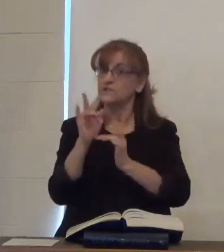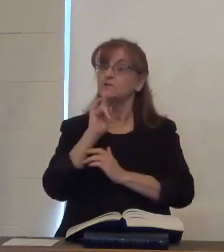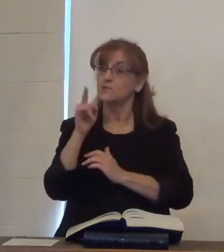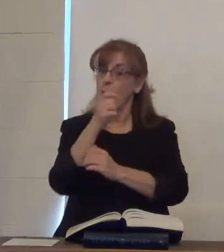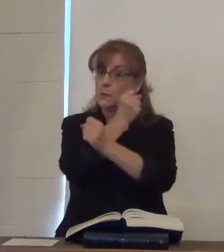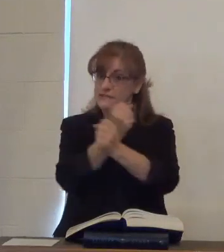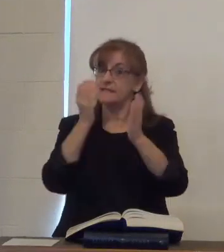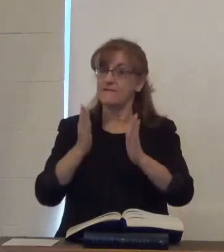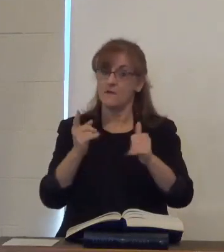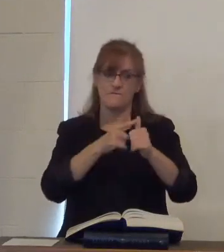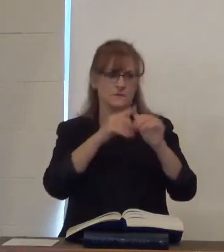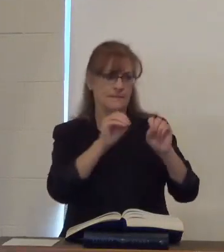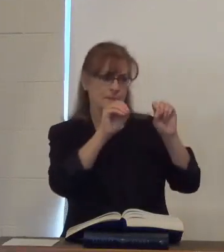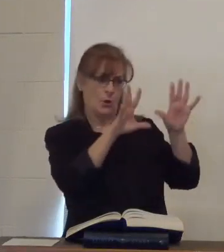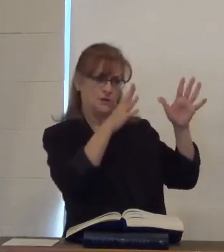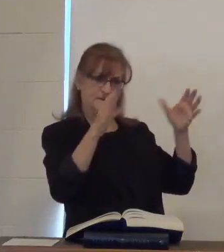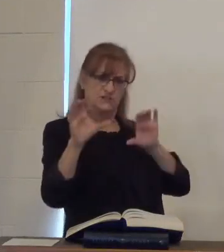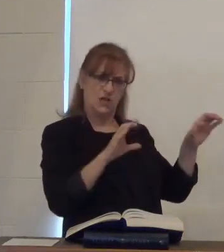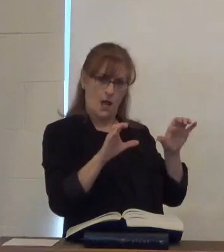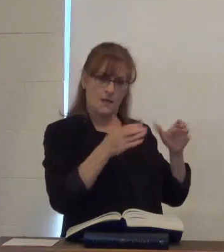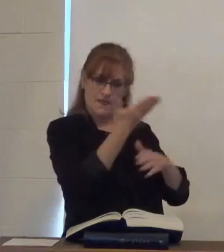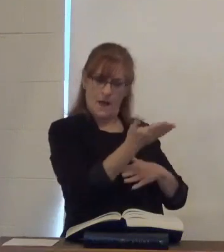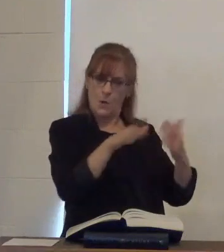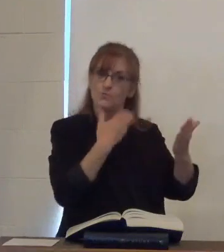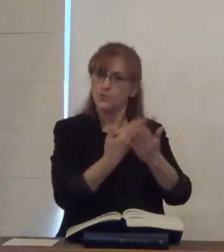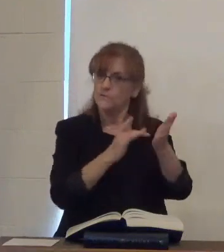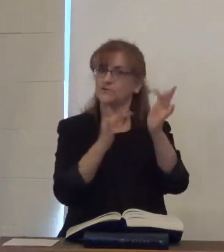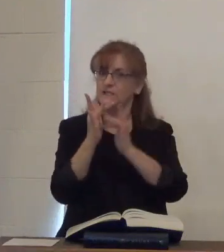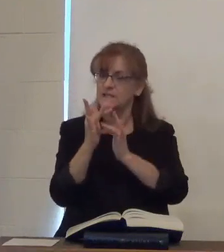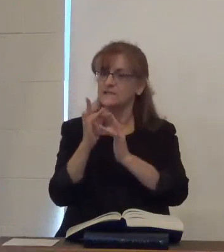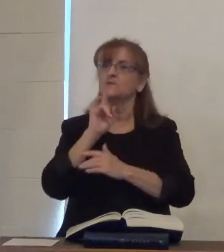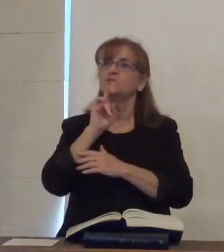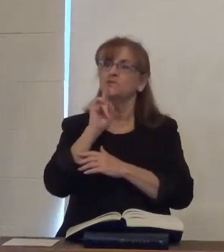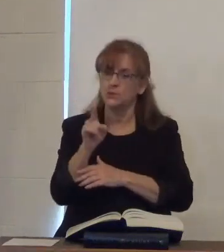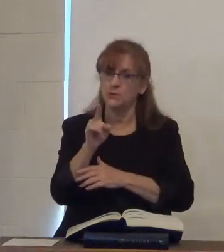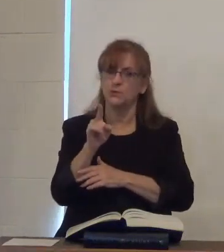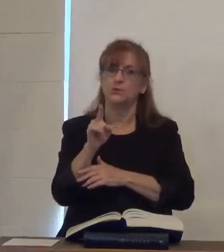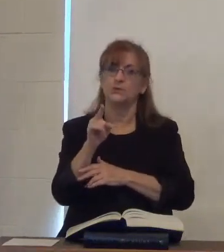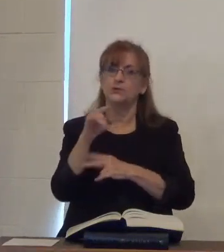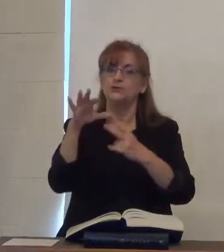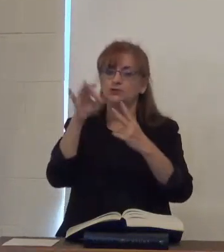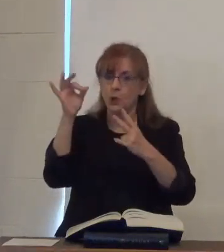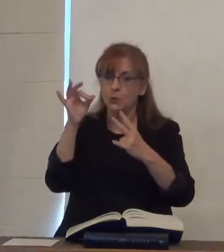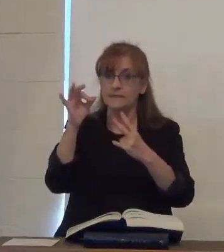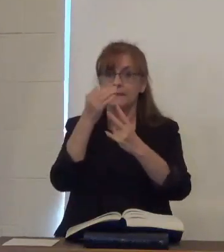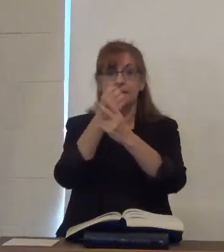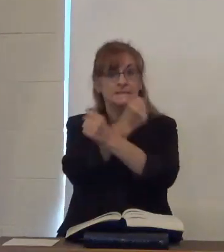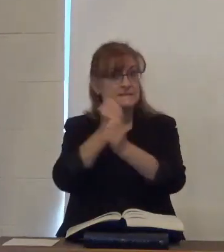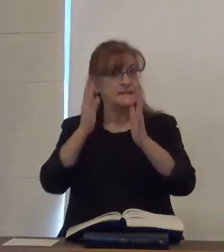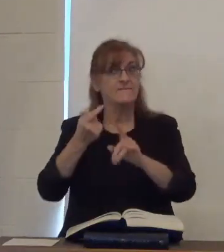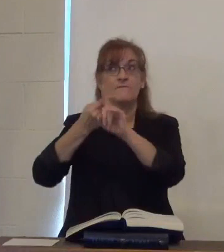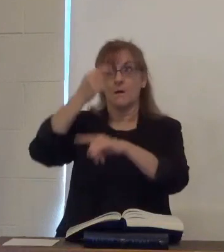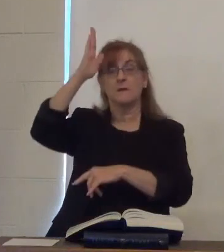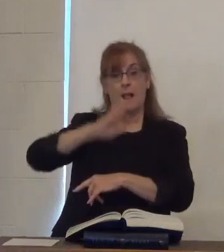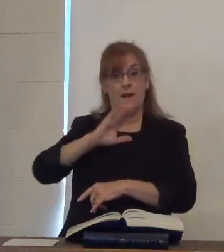Messiah. First, the miracles that had been done among them proved that Jesus was the chosen one of God, the Messiah, the